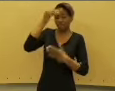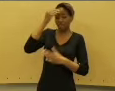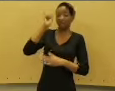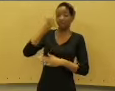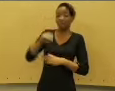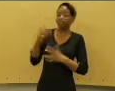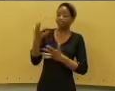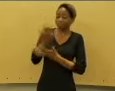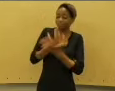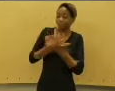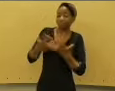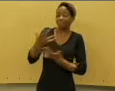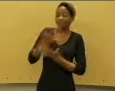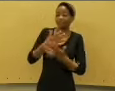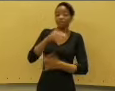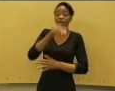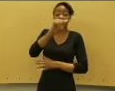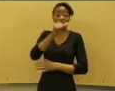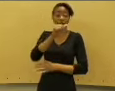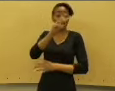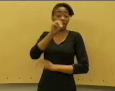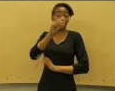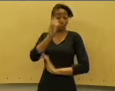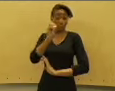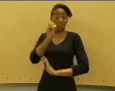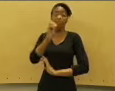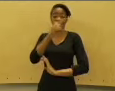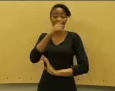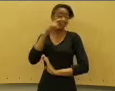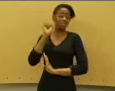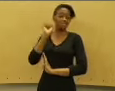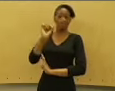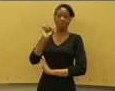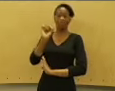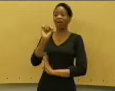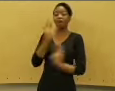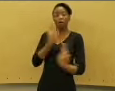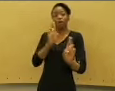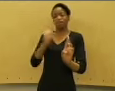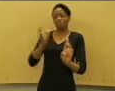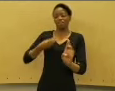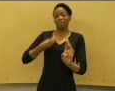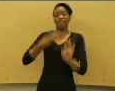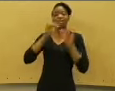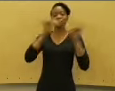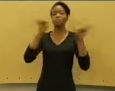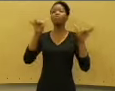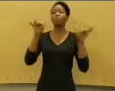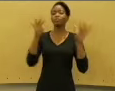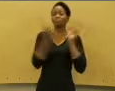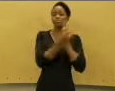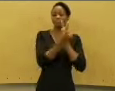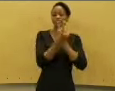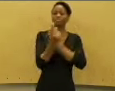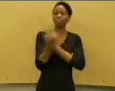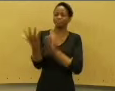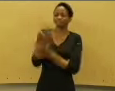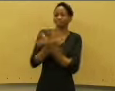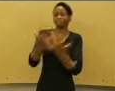conversations that I have with Amo, I'm hoping that I can have with other young people, you know, in a safer space. But